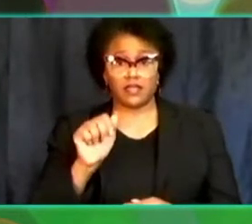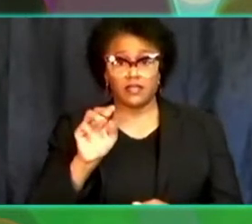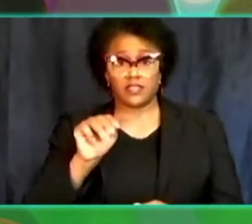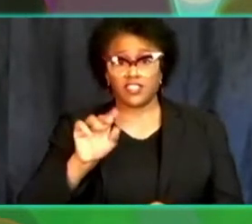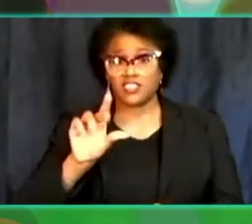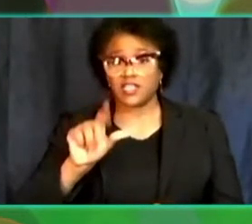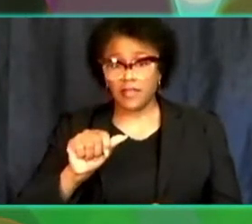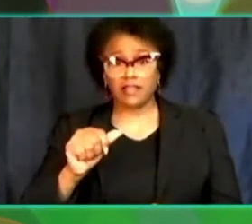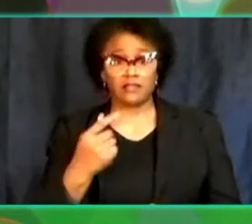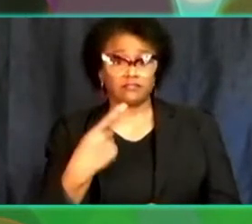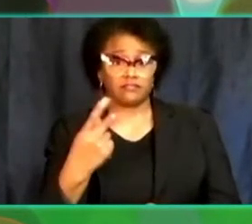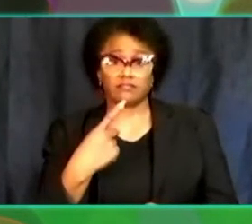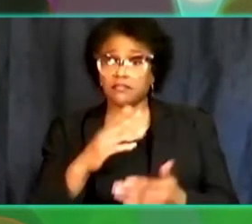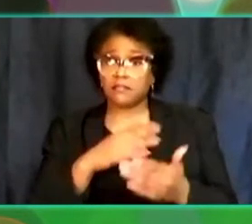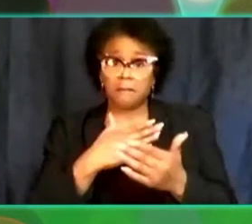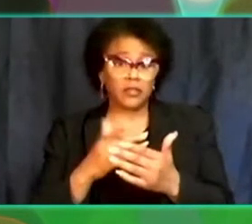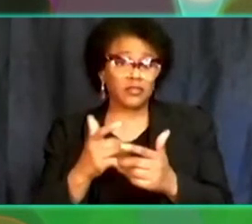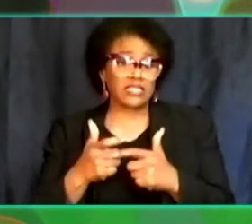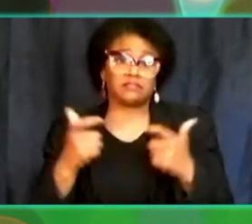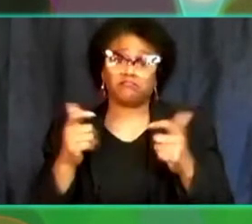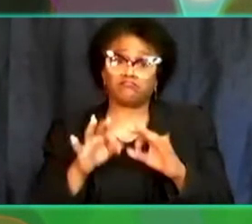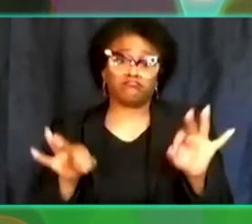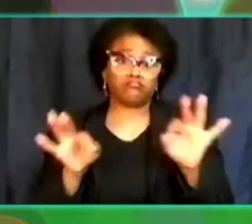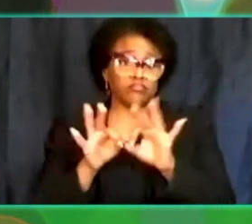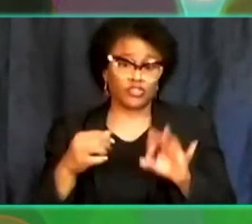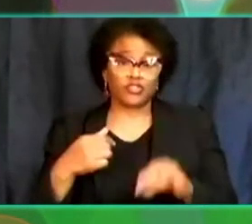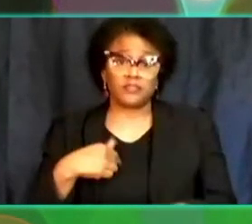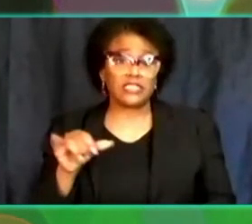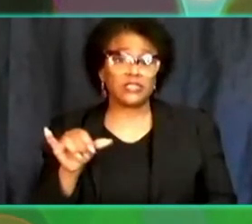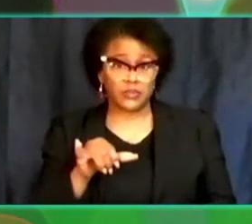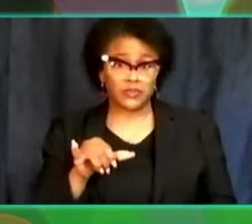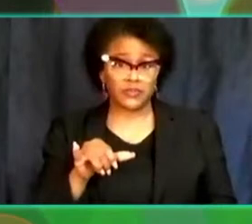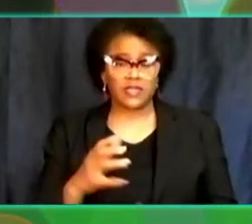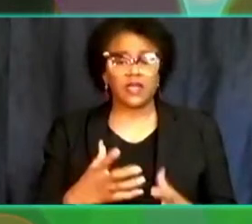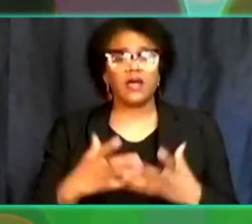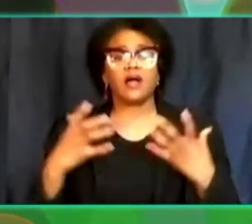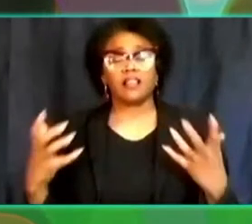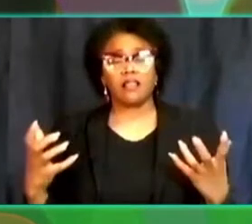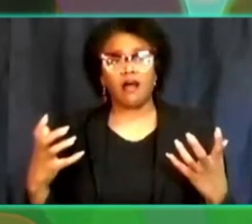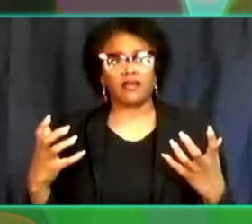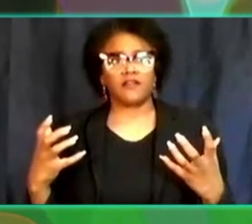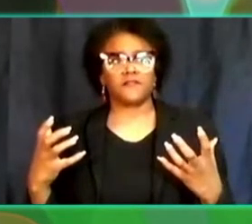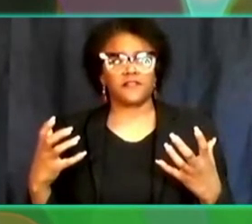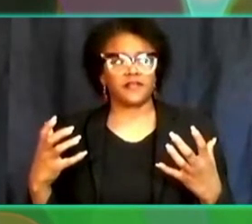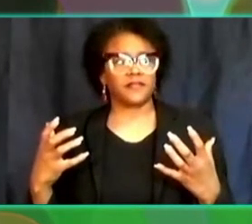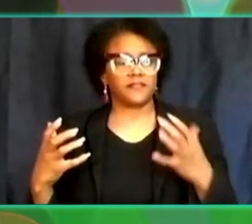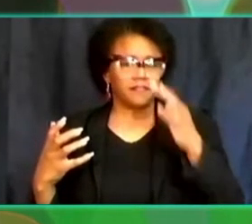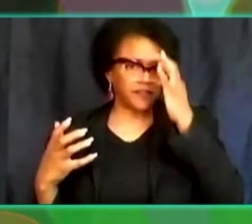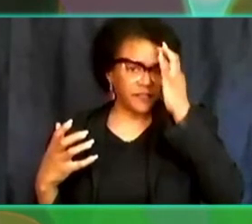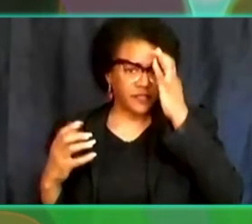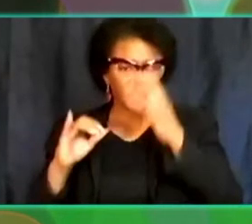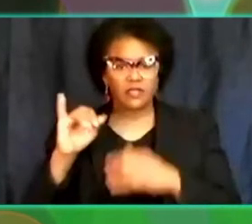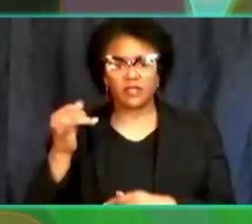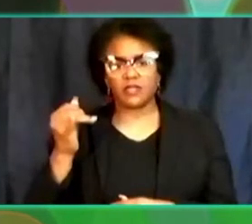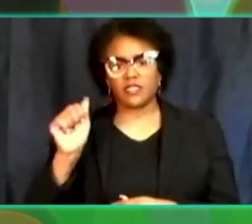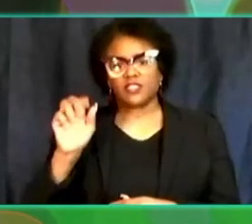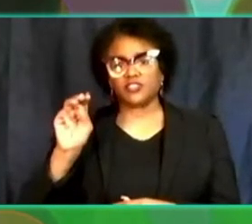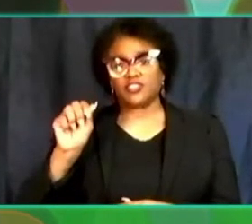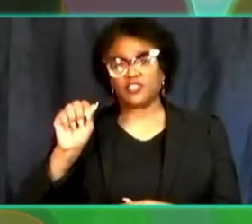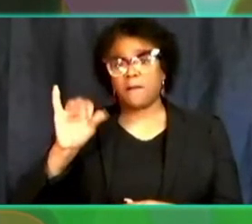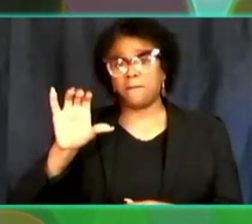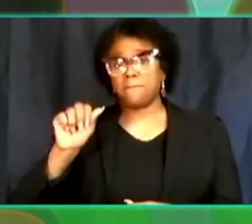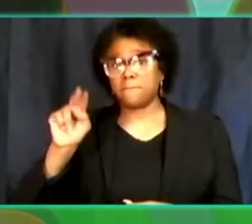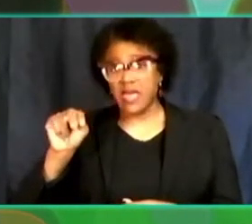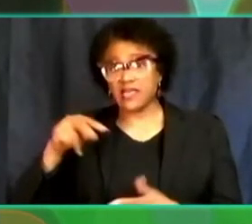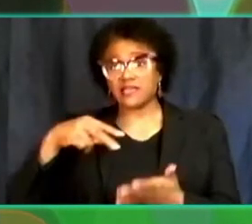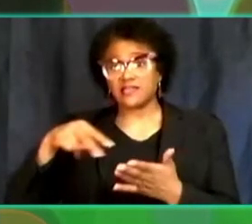similar. Music is also a super big deal to me, and like a lot of like Jamaican dancehall music is very important